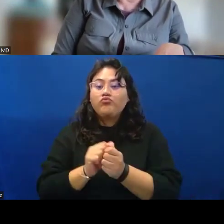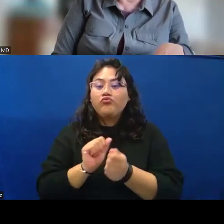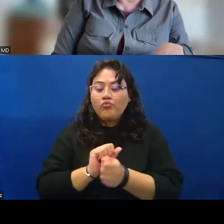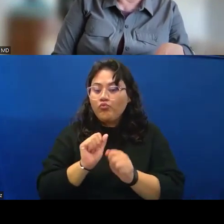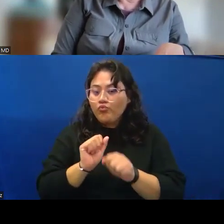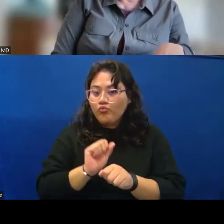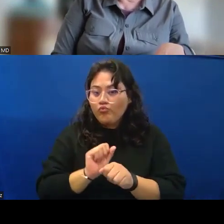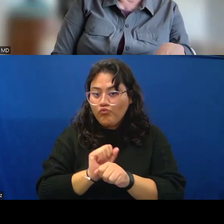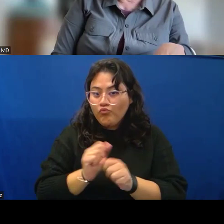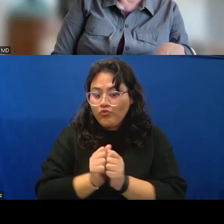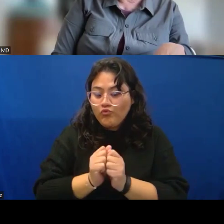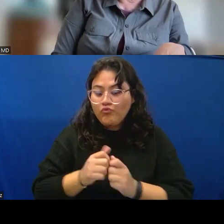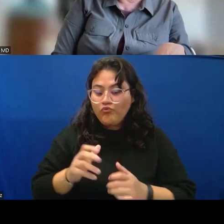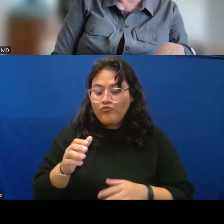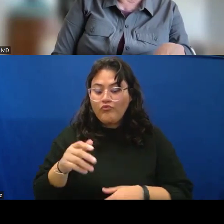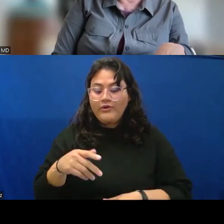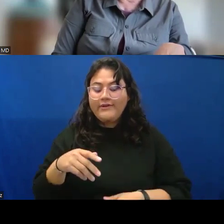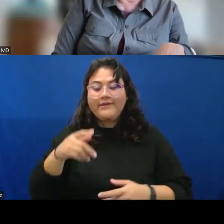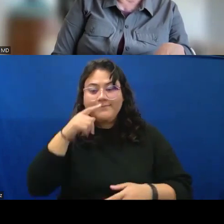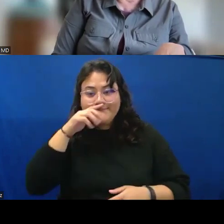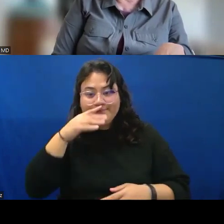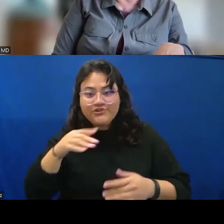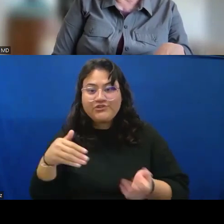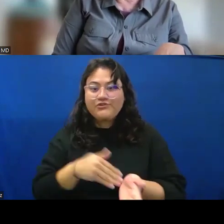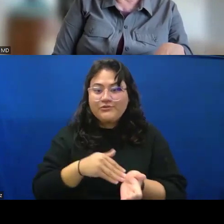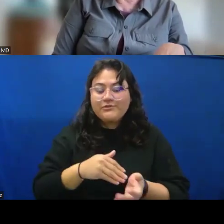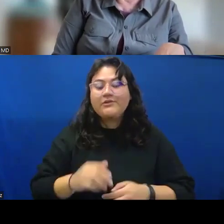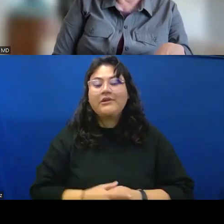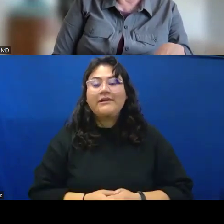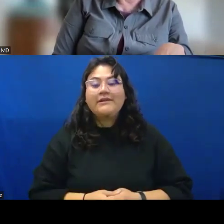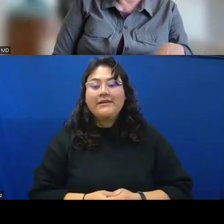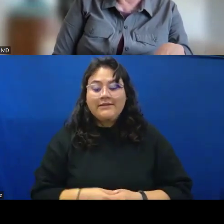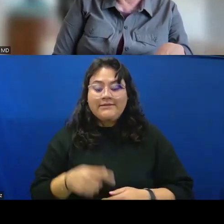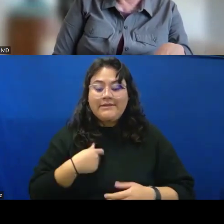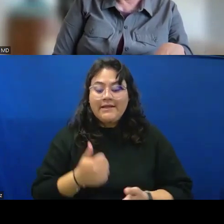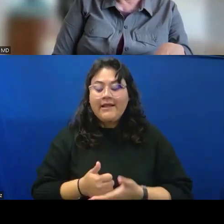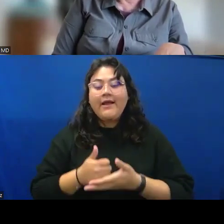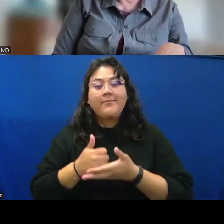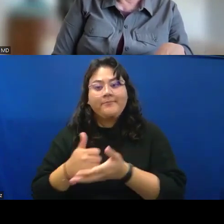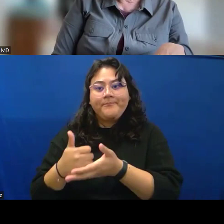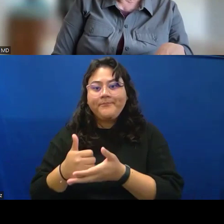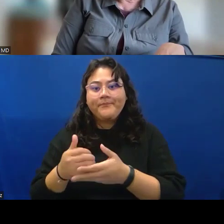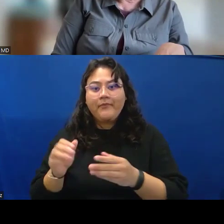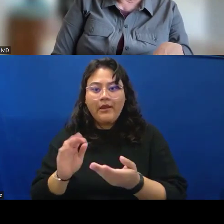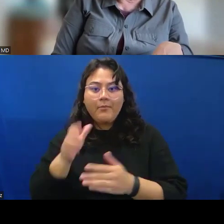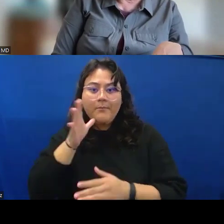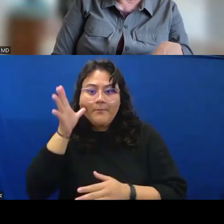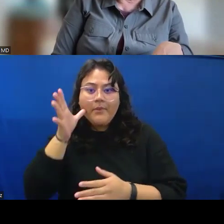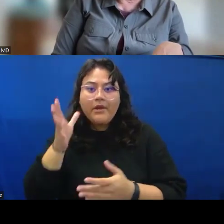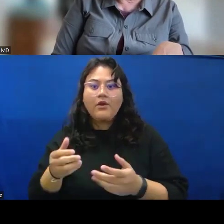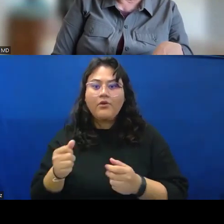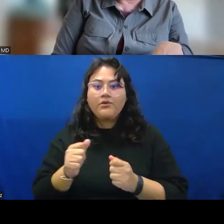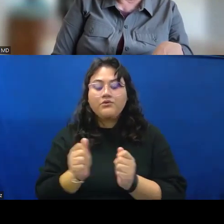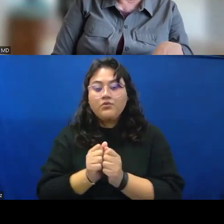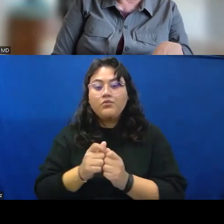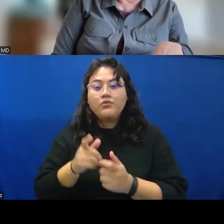access program to serve deaf and hard of hearing children and children whose parents are deaf. I also used to